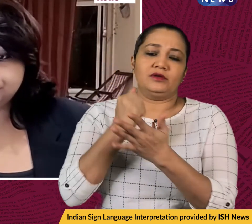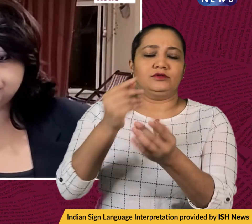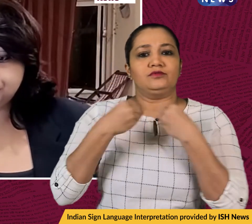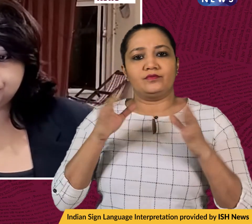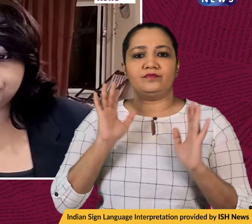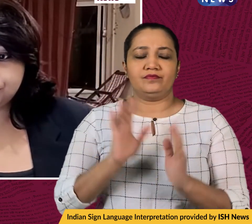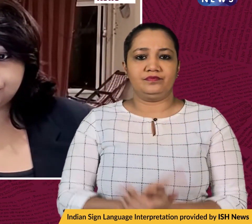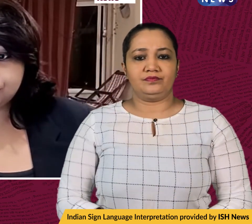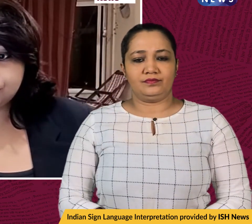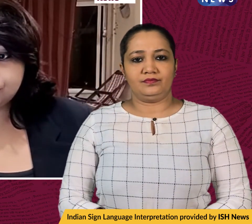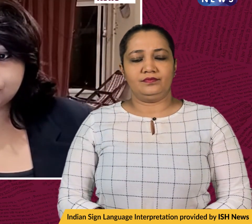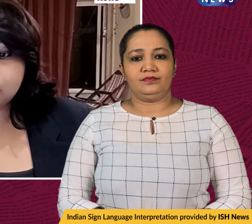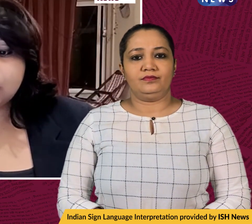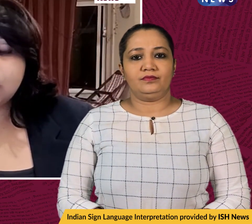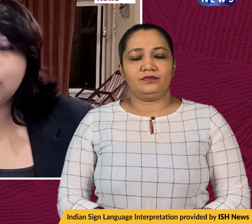checkpoints.